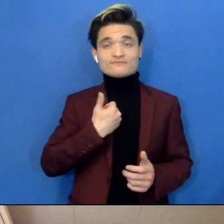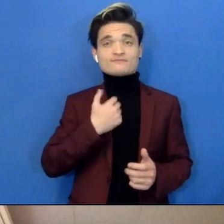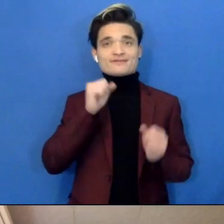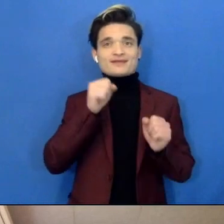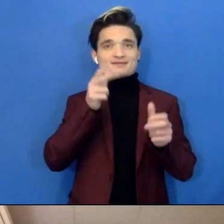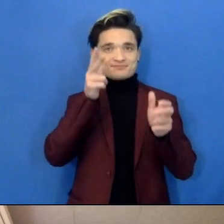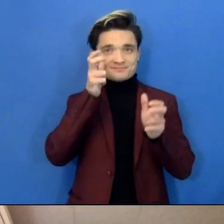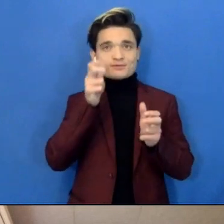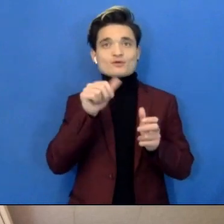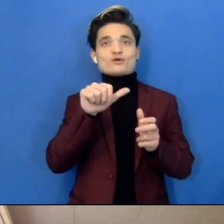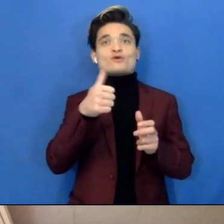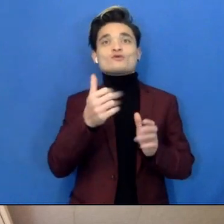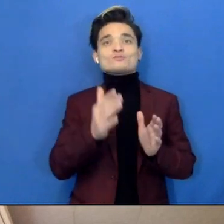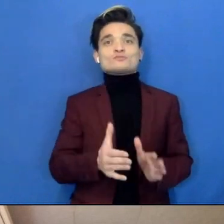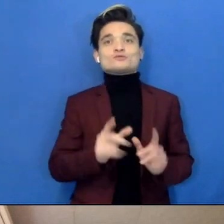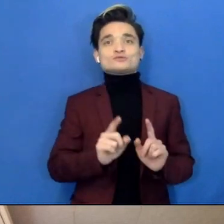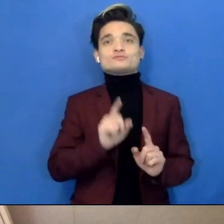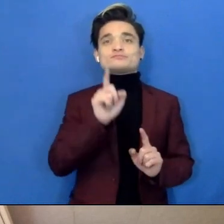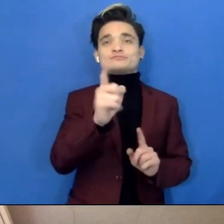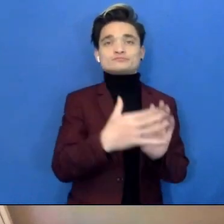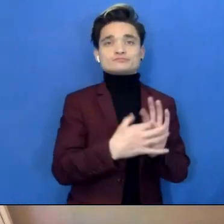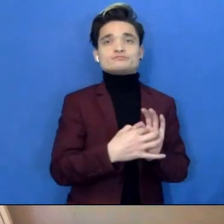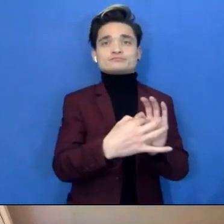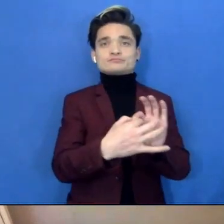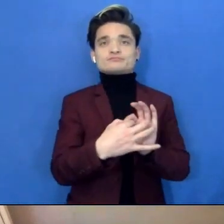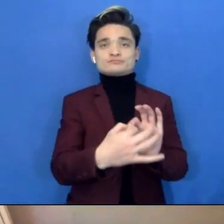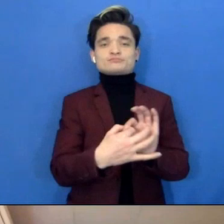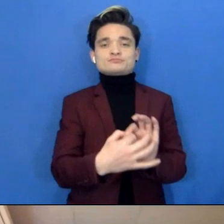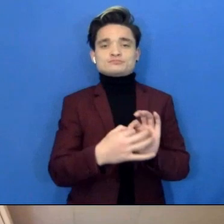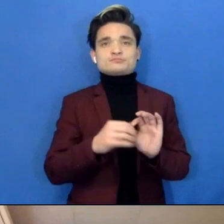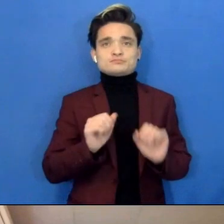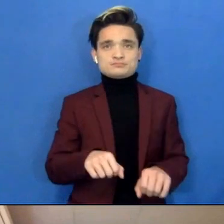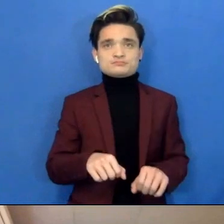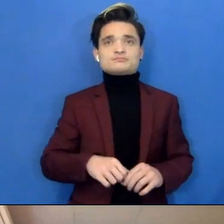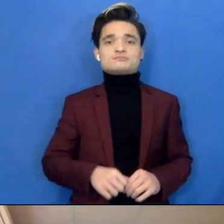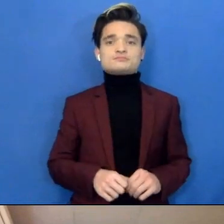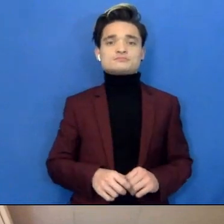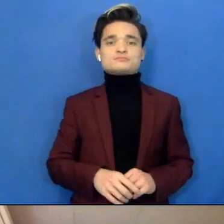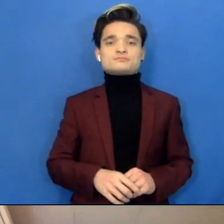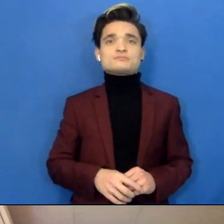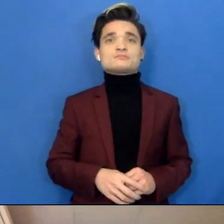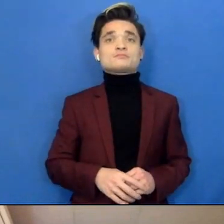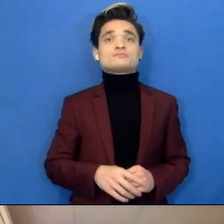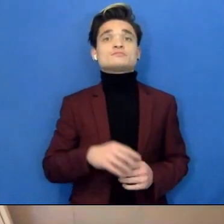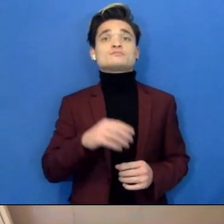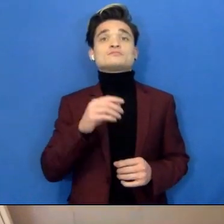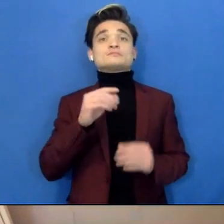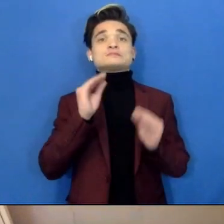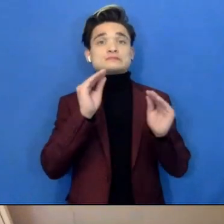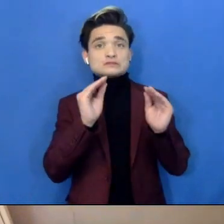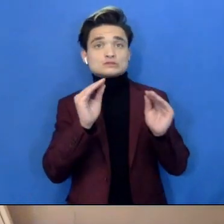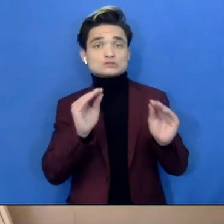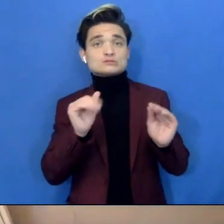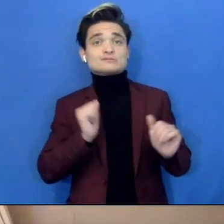if we're listening to ourselves, we can listen to ourselves strategically. So when I teach acting, I use the metaphor in